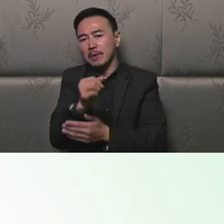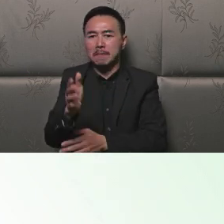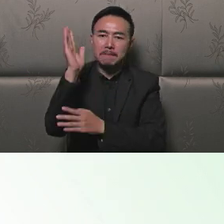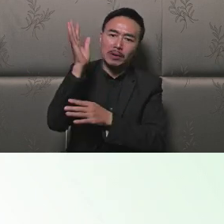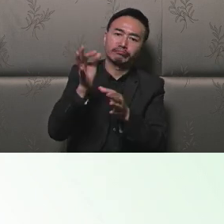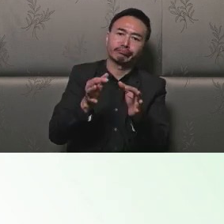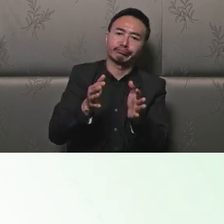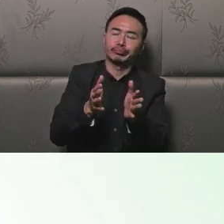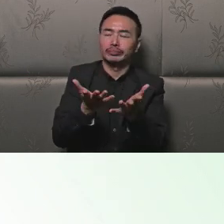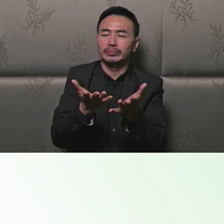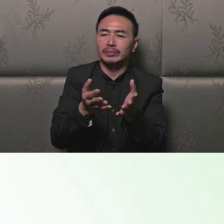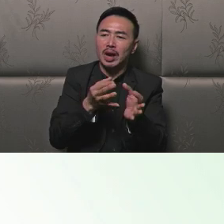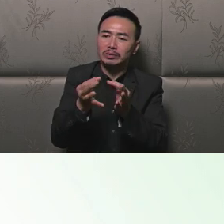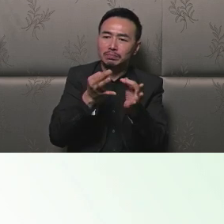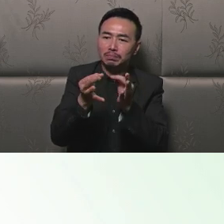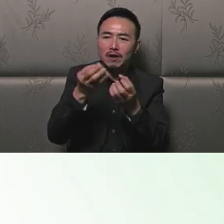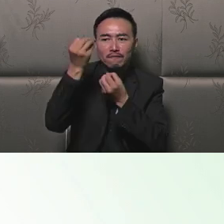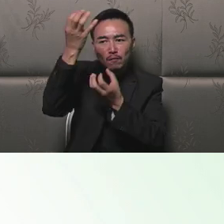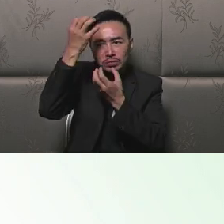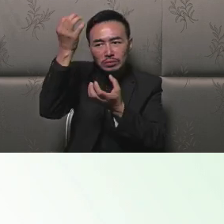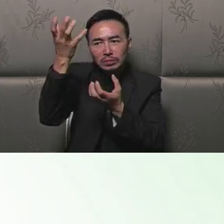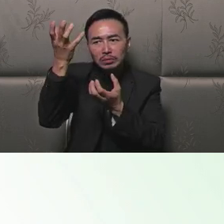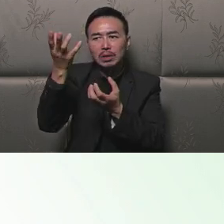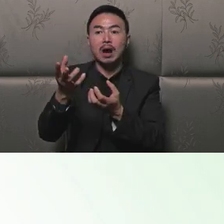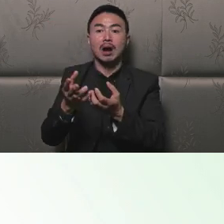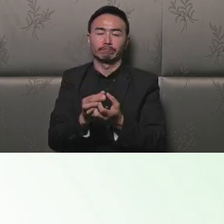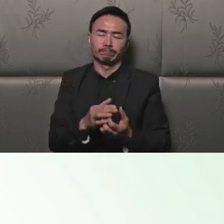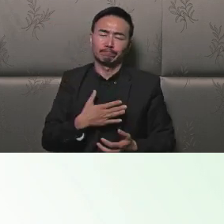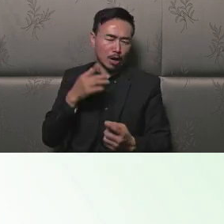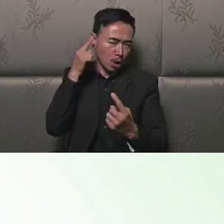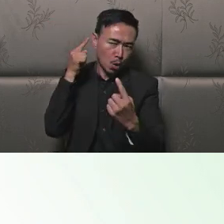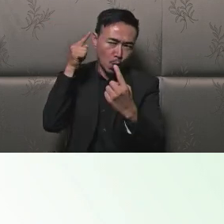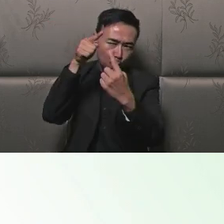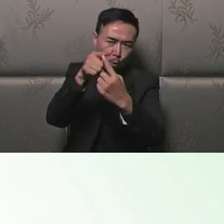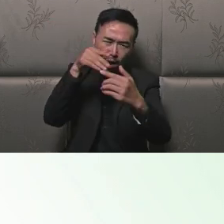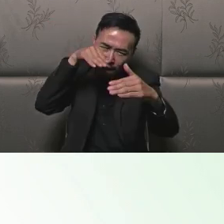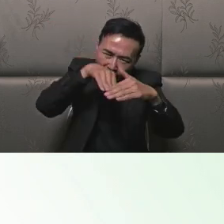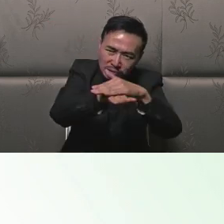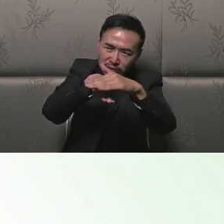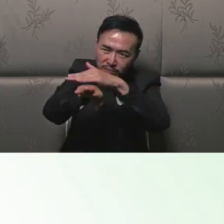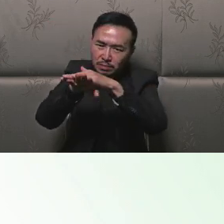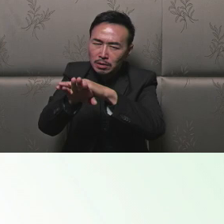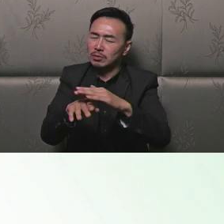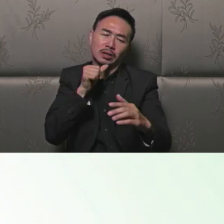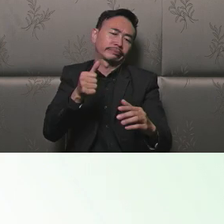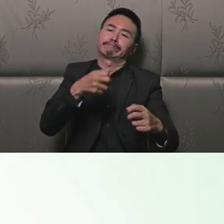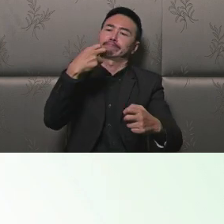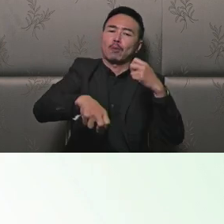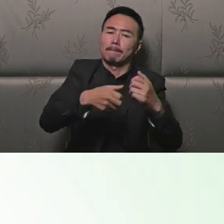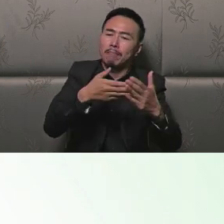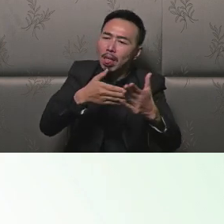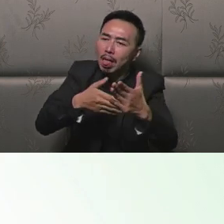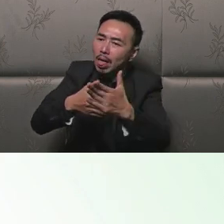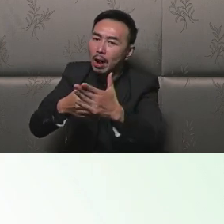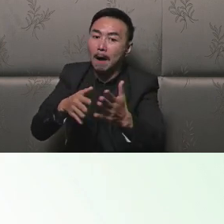to eliminate policy barriers for that. A lot of these can be rules and laws that are in place that may not mean to be discriminatory, but end